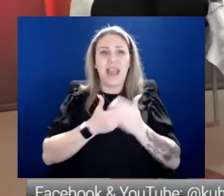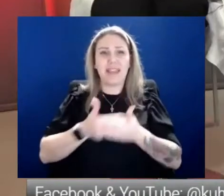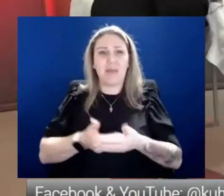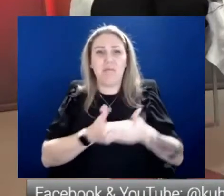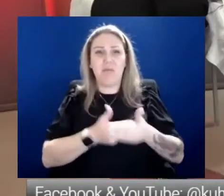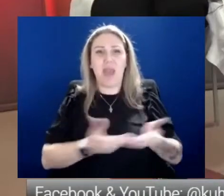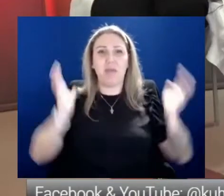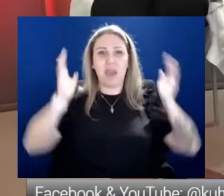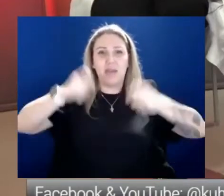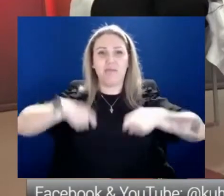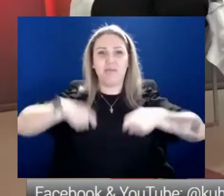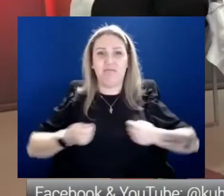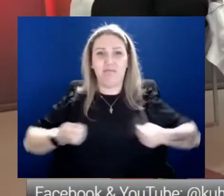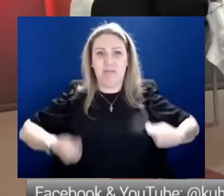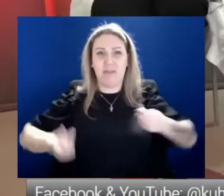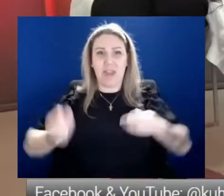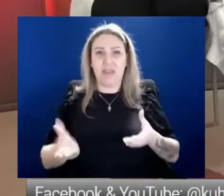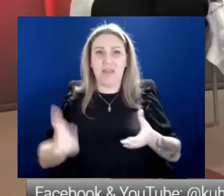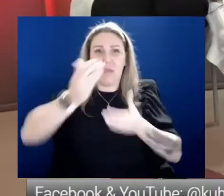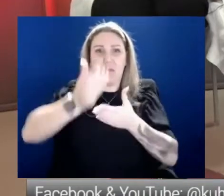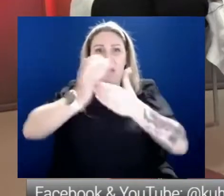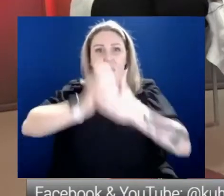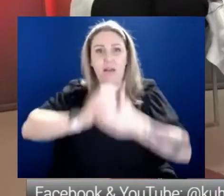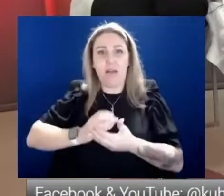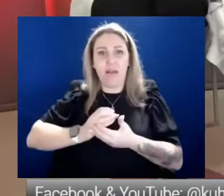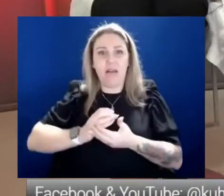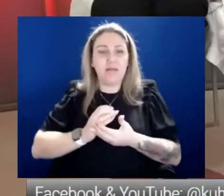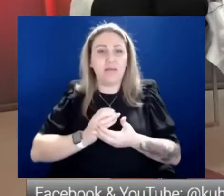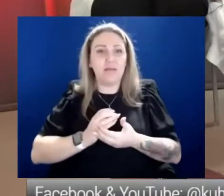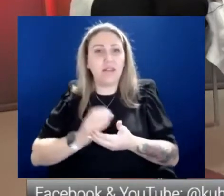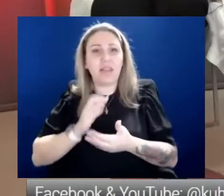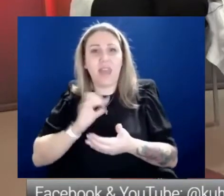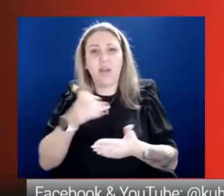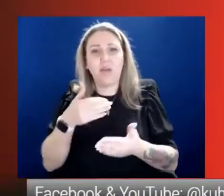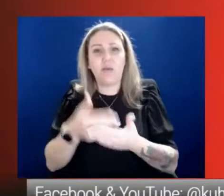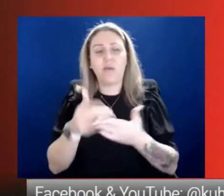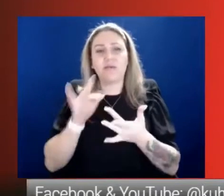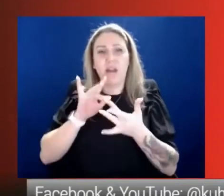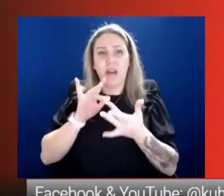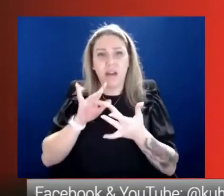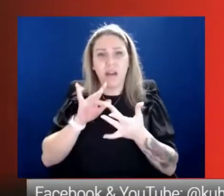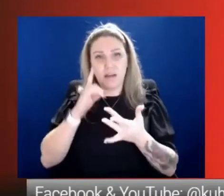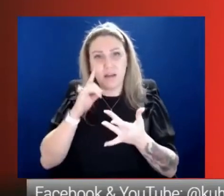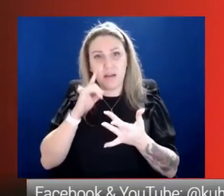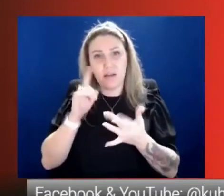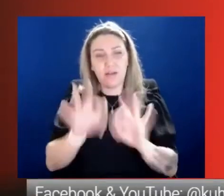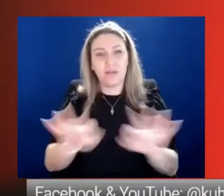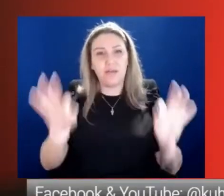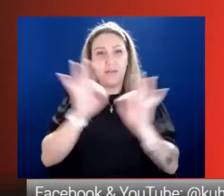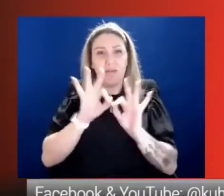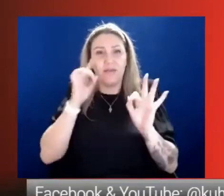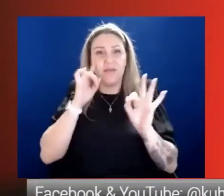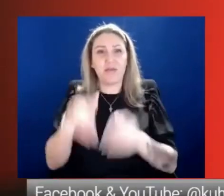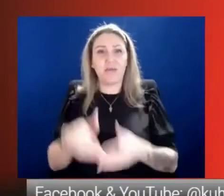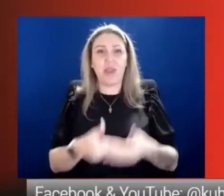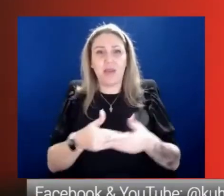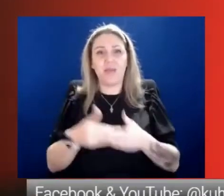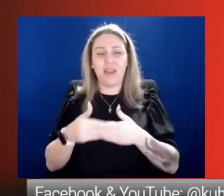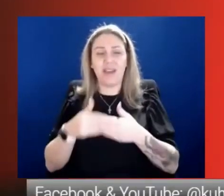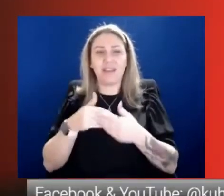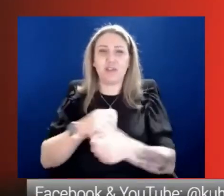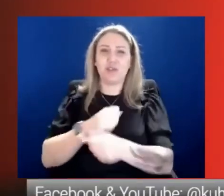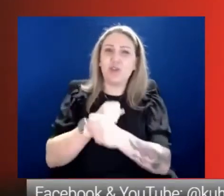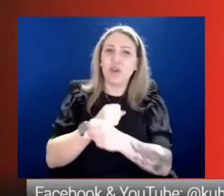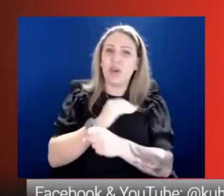babies. Yeah. So there's lots of ways to get that close contact that's so important for babies' security, for their brain